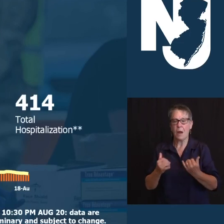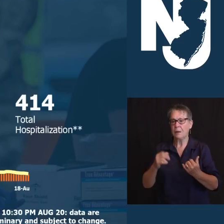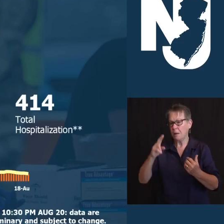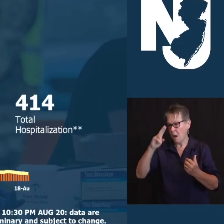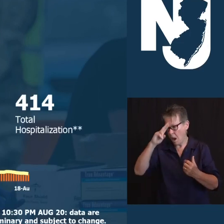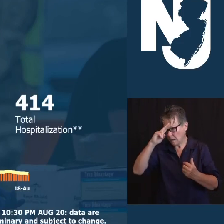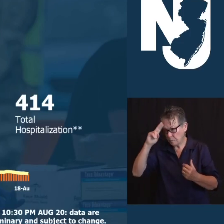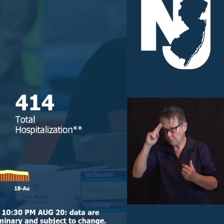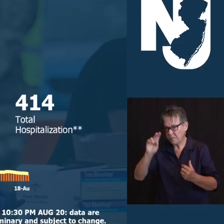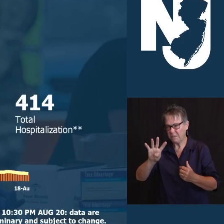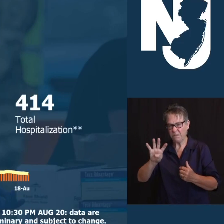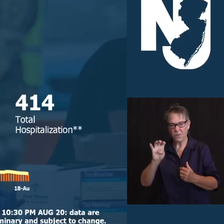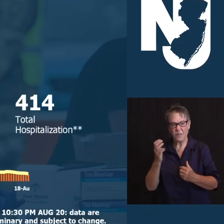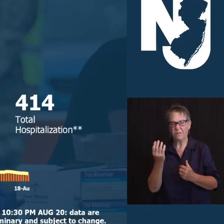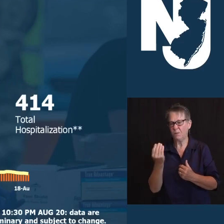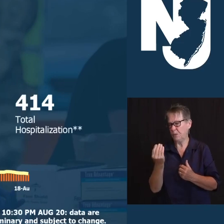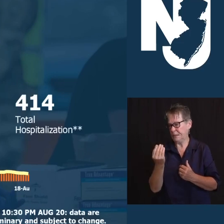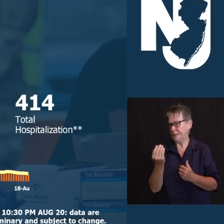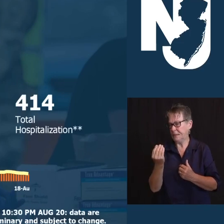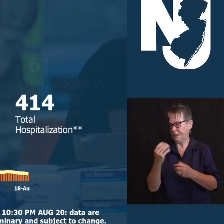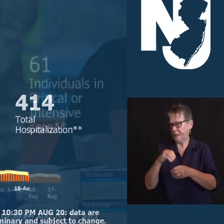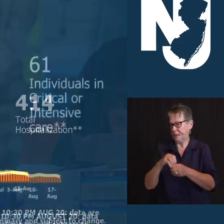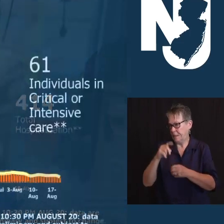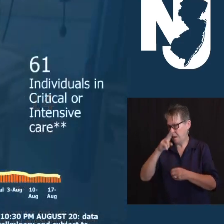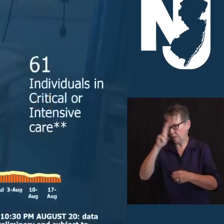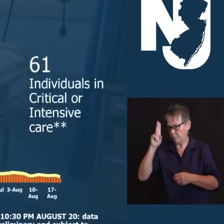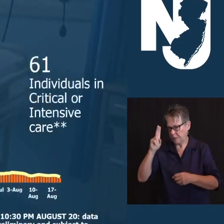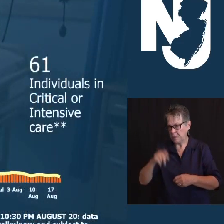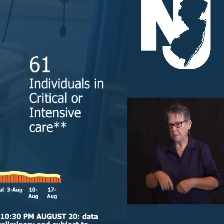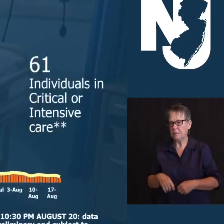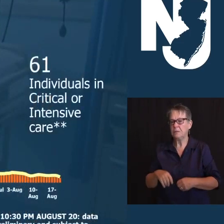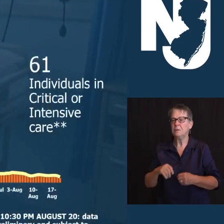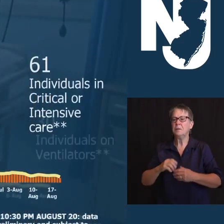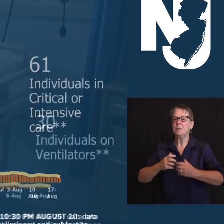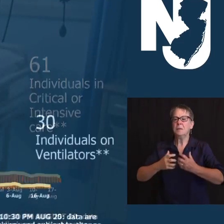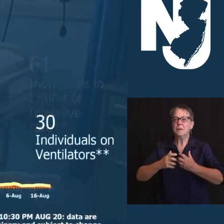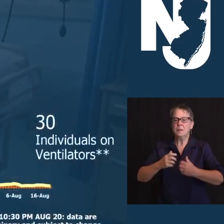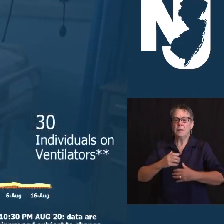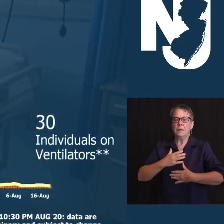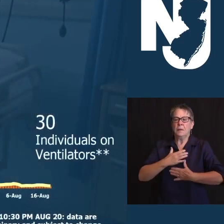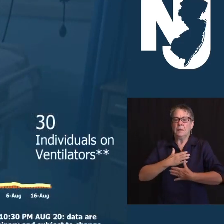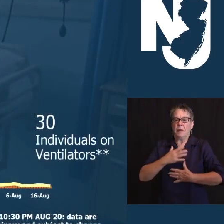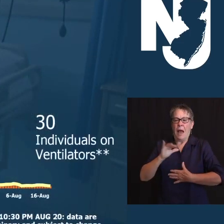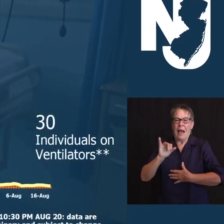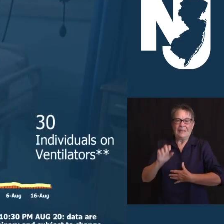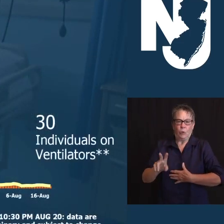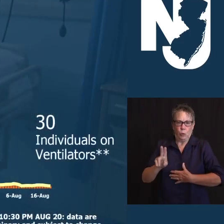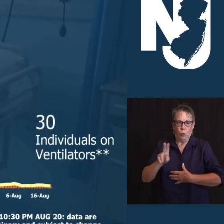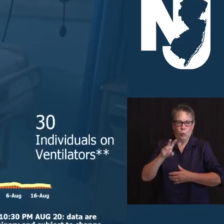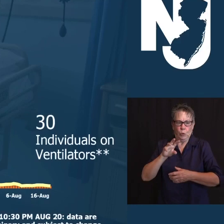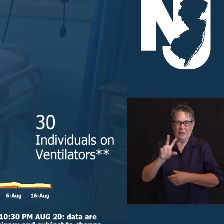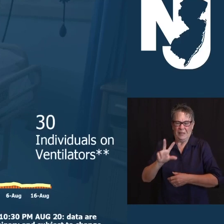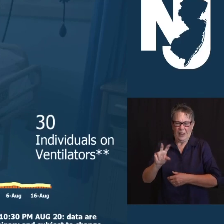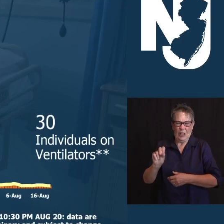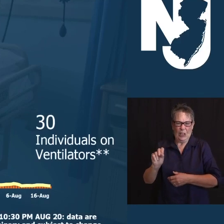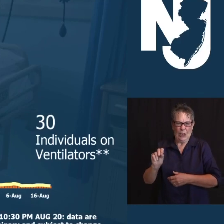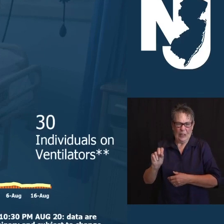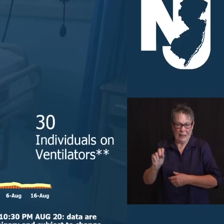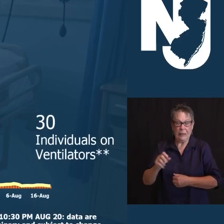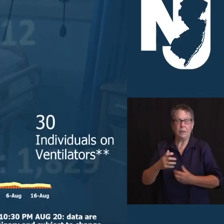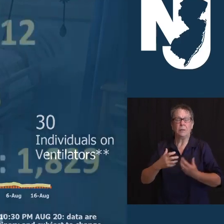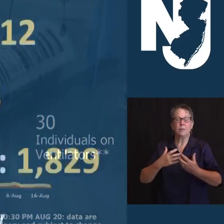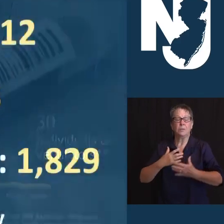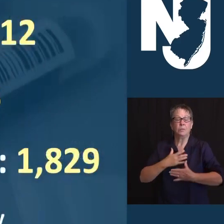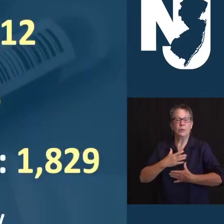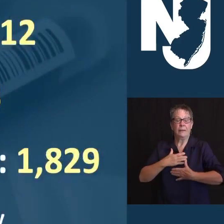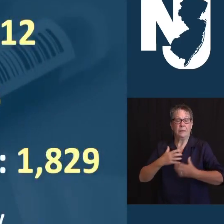414 patients, 61 in intensive care, 30 ventilators in use. Today, with the heaviest of hearts, we're reporting